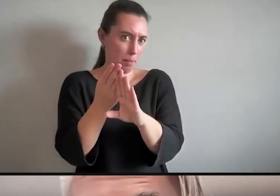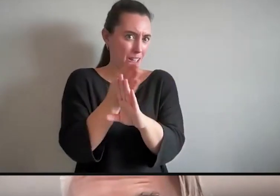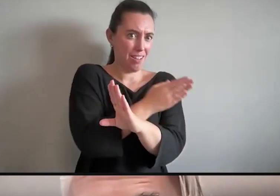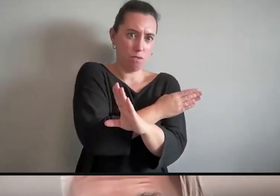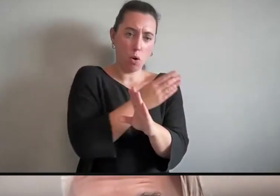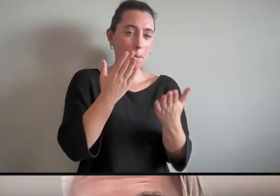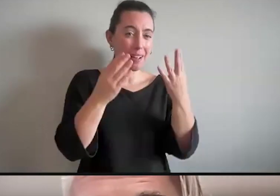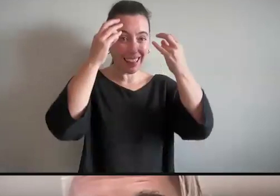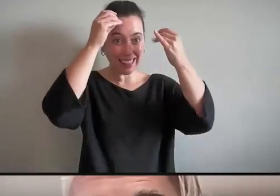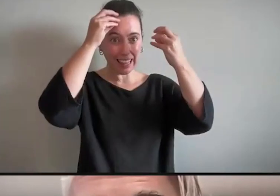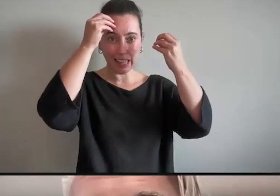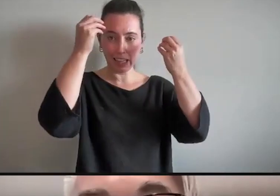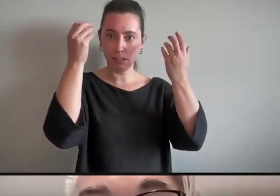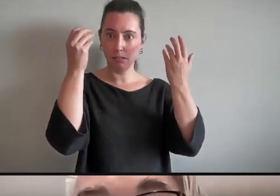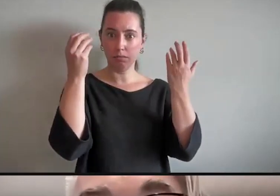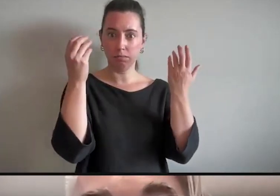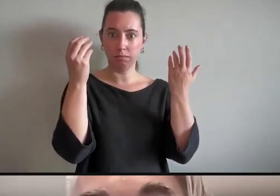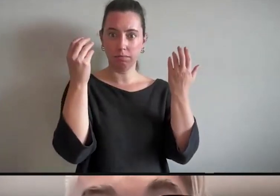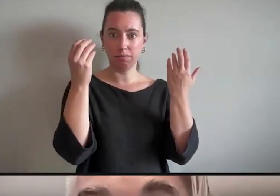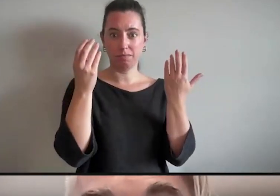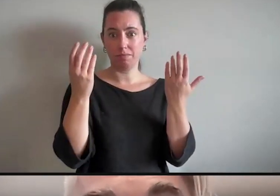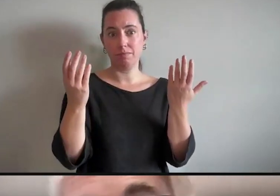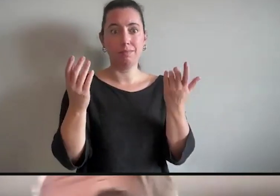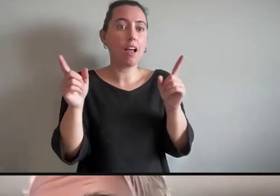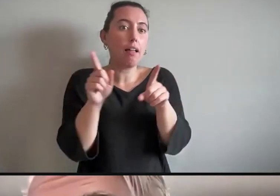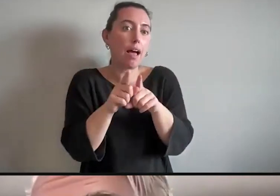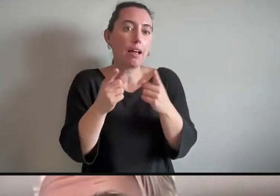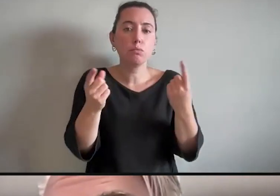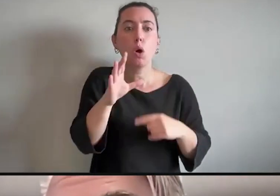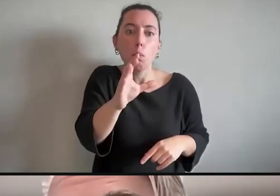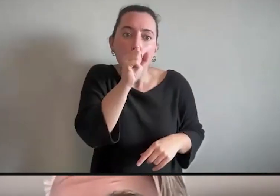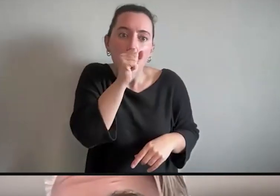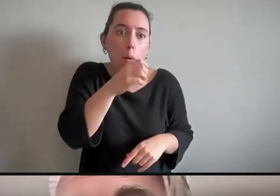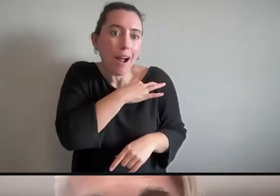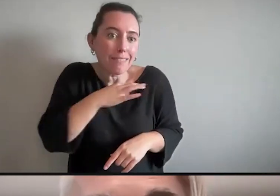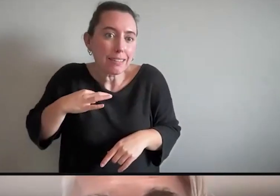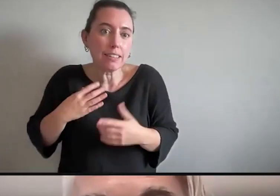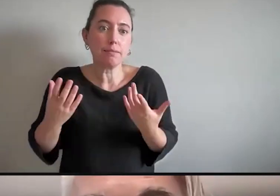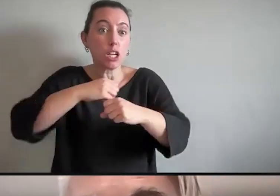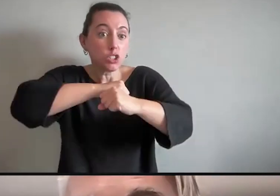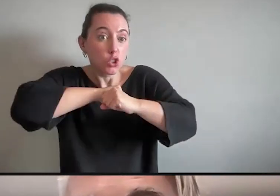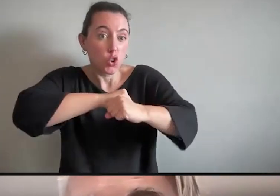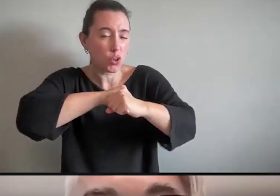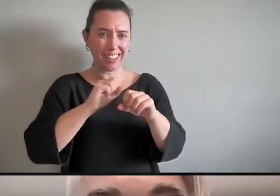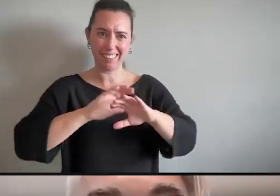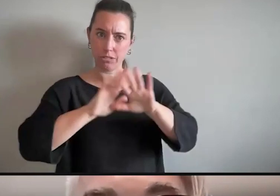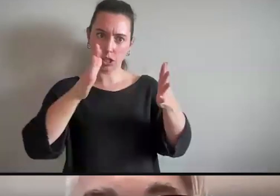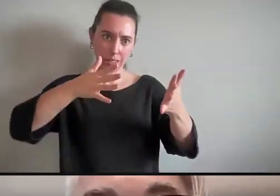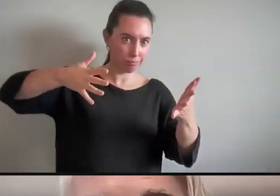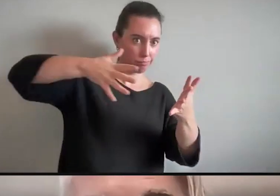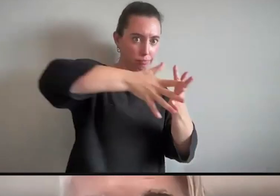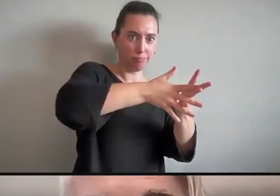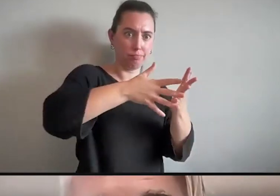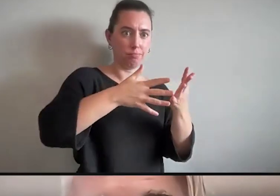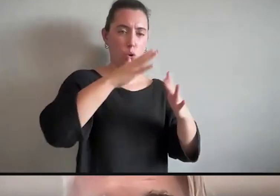about it as like the same way security or privacy is, just having the tools, having the assistant tell you that